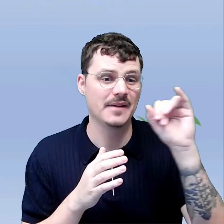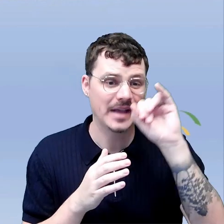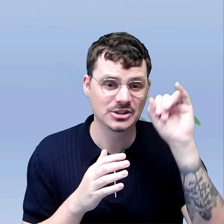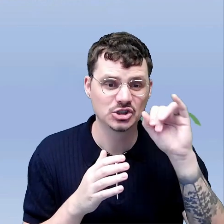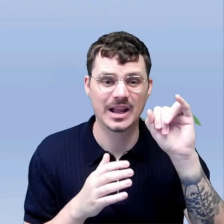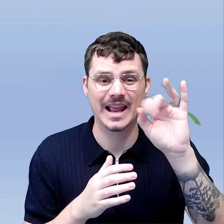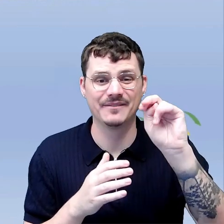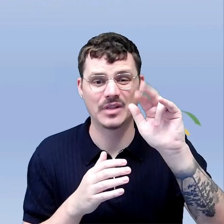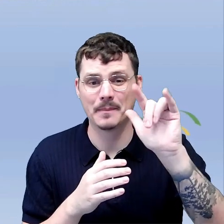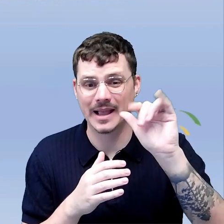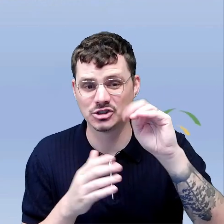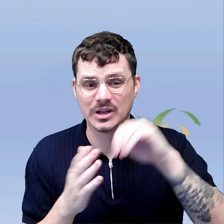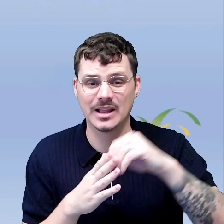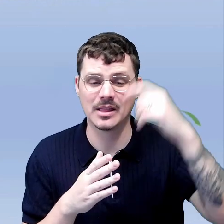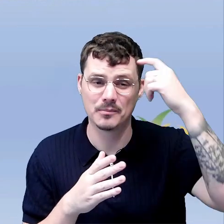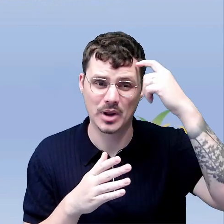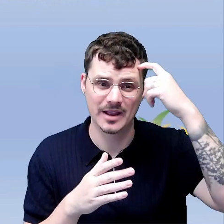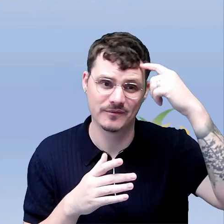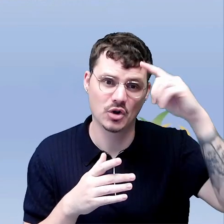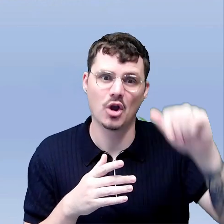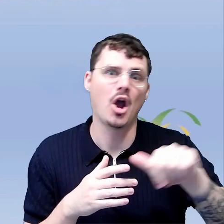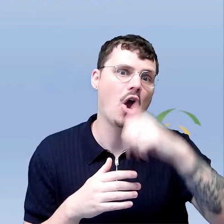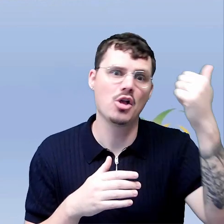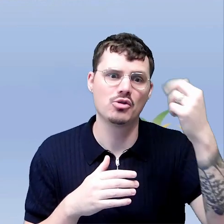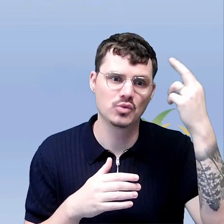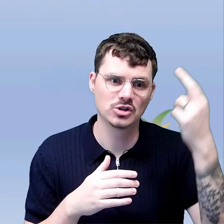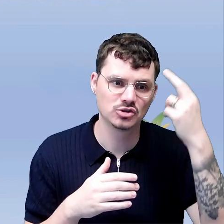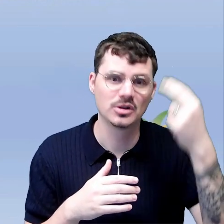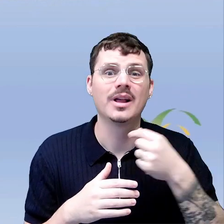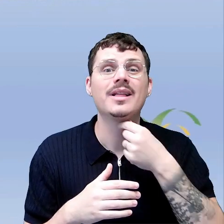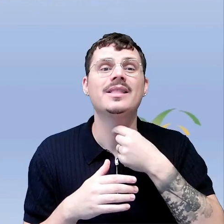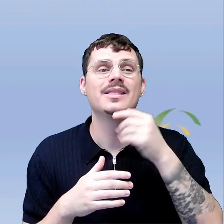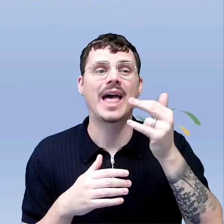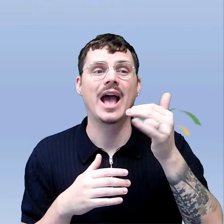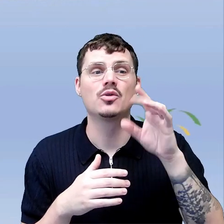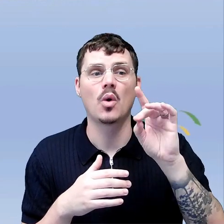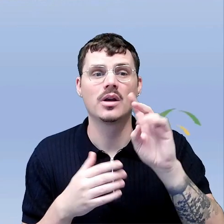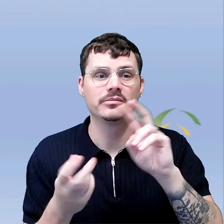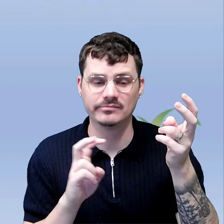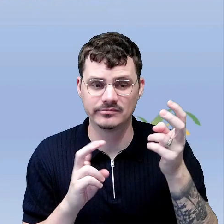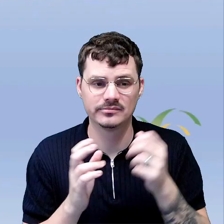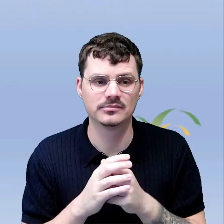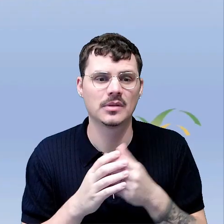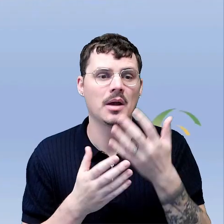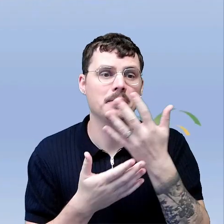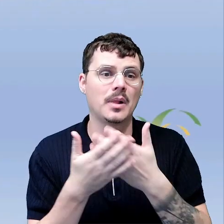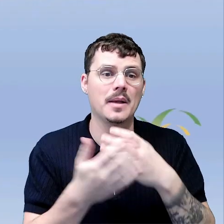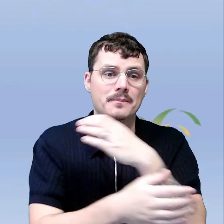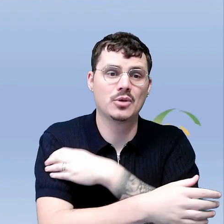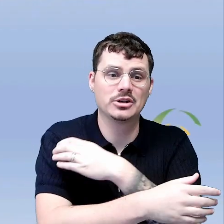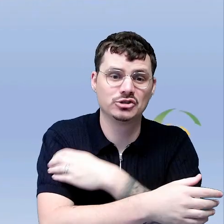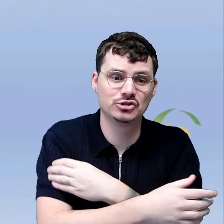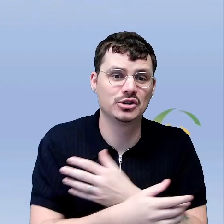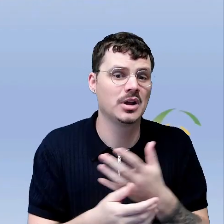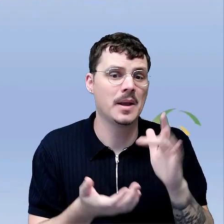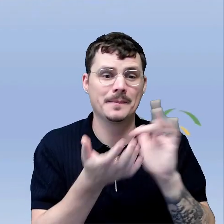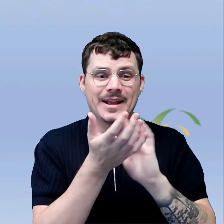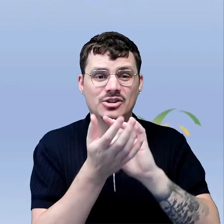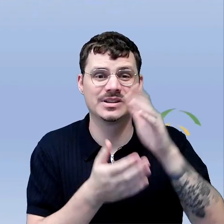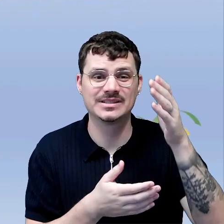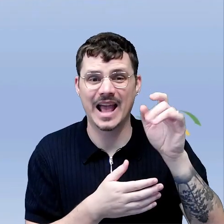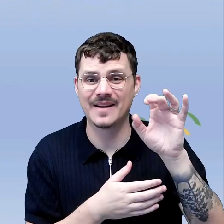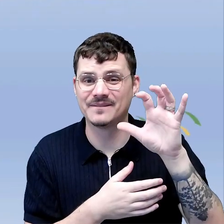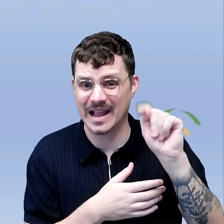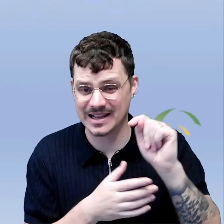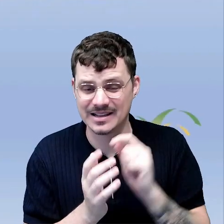Infections or inflammations in the brain from other reasons. Thyroid problems, blood pressure issues, medication side